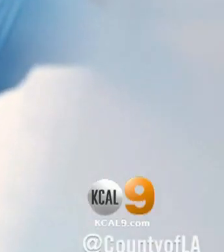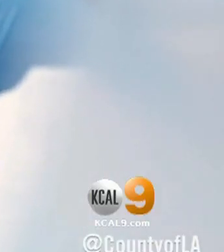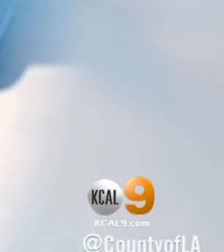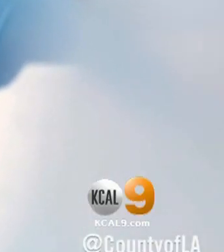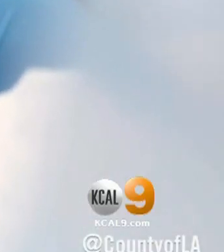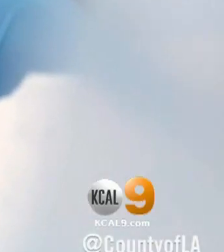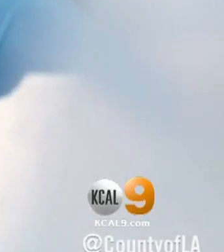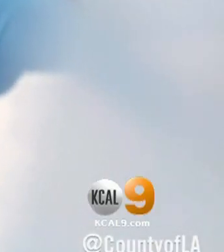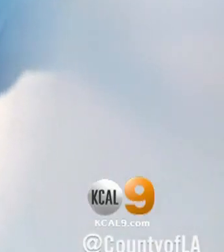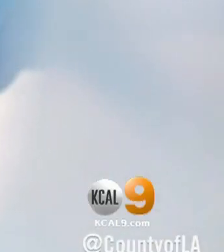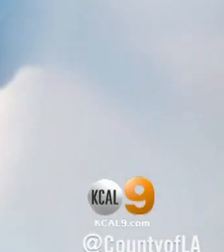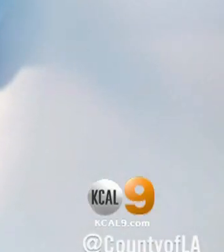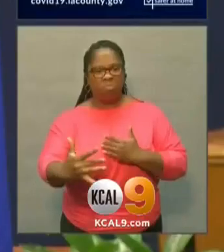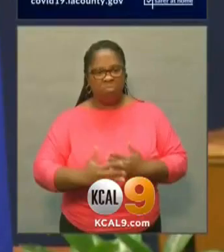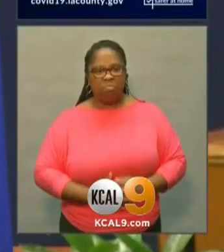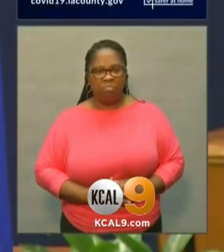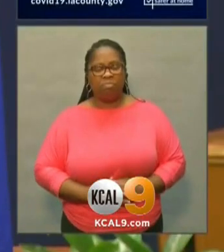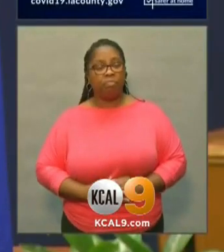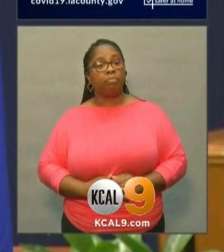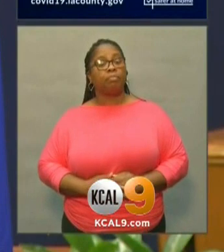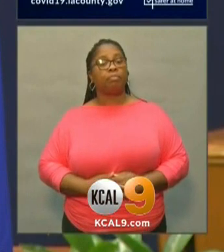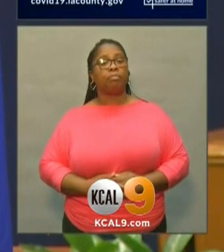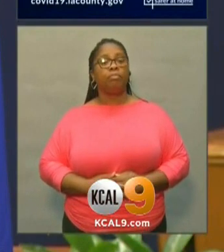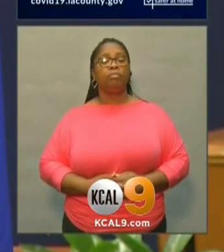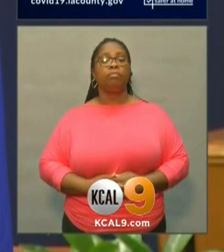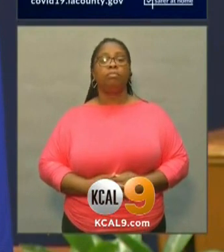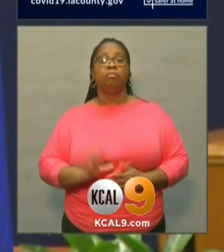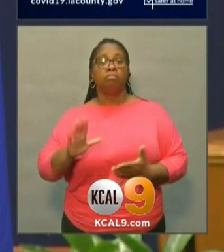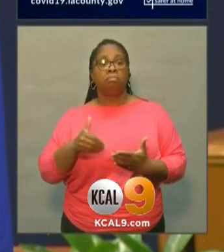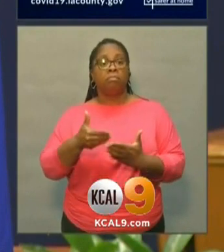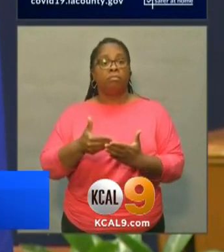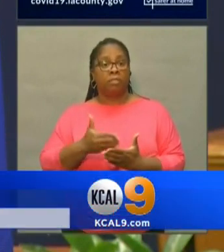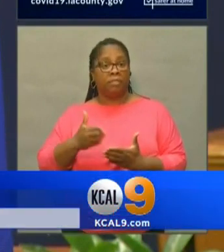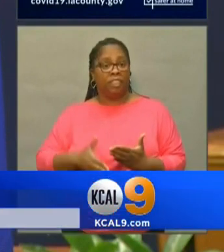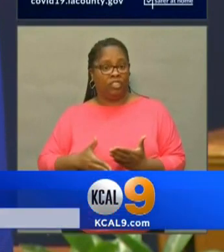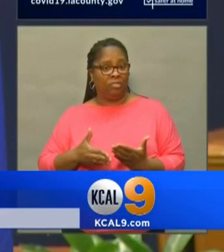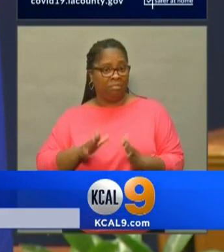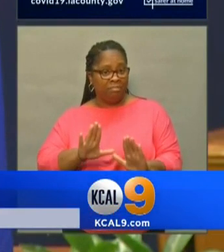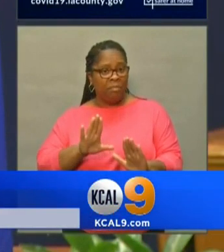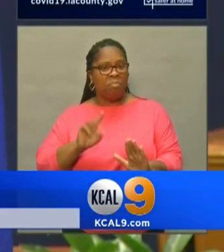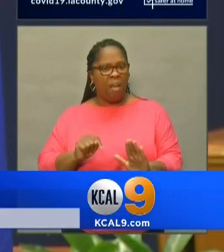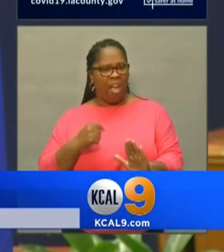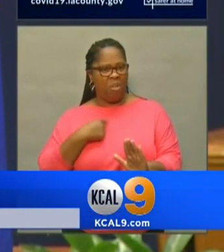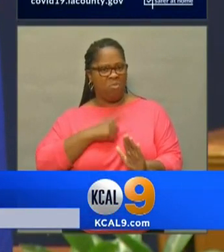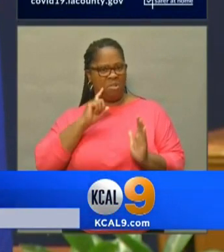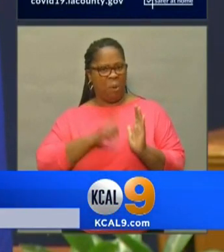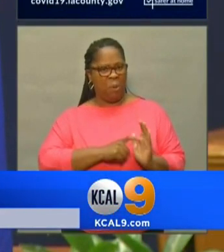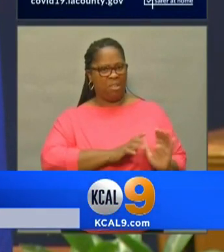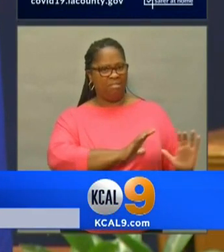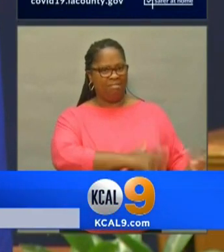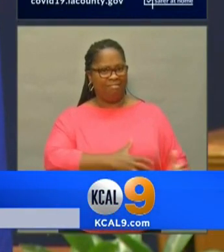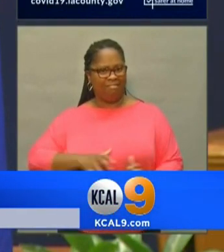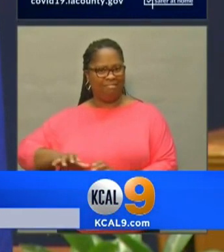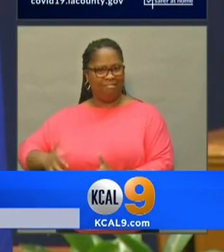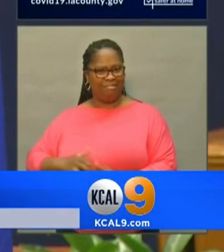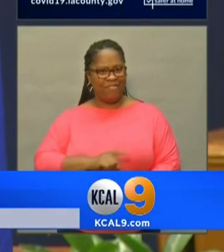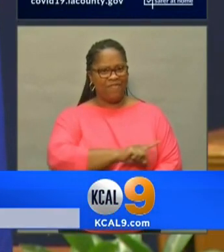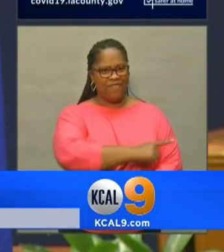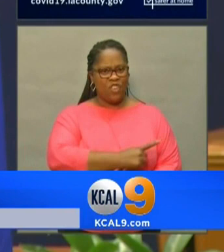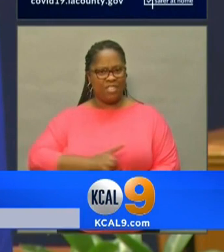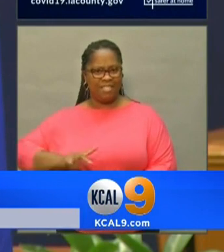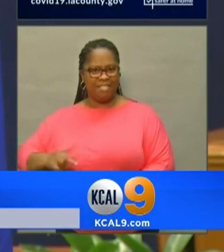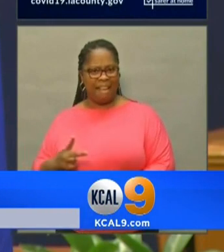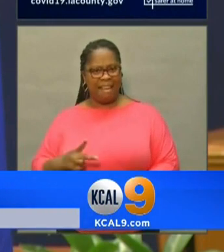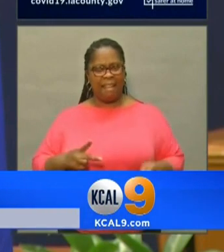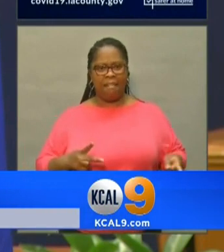testing positive cut in half, just over 2%. What we find is between the two waves, there's no evidence of a